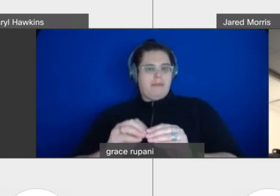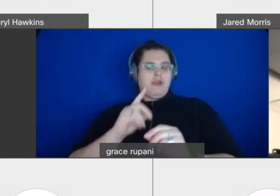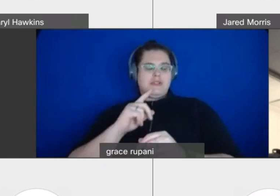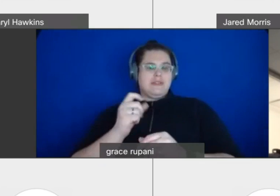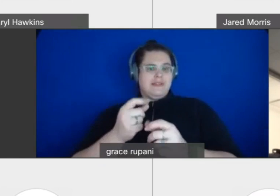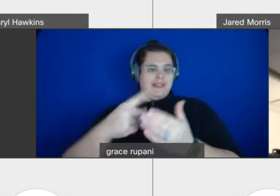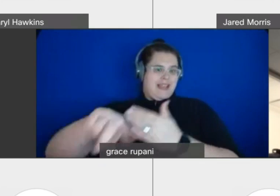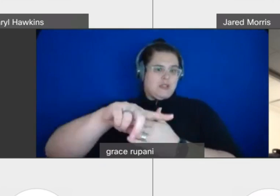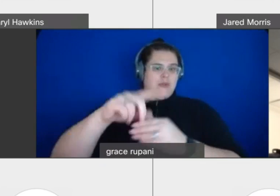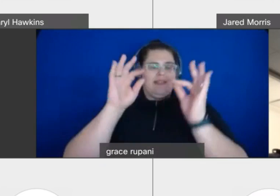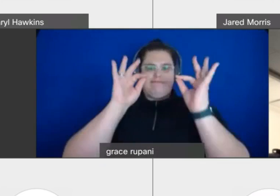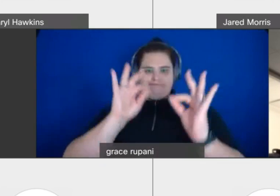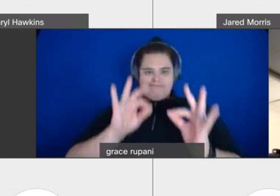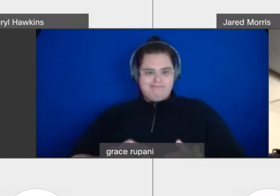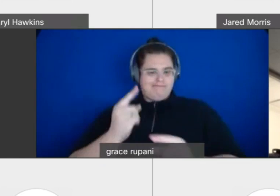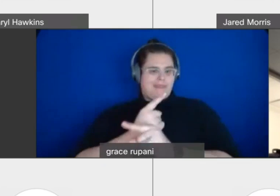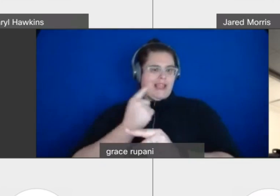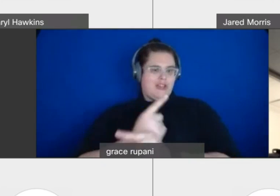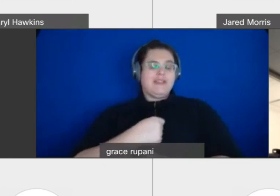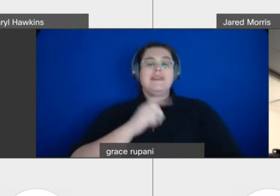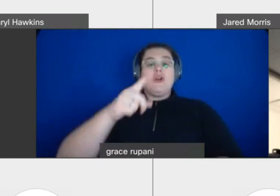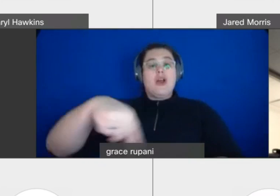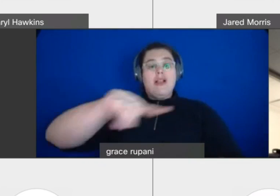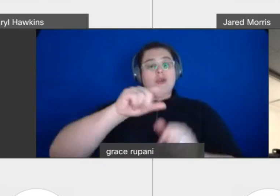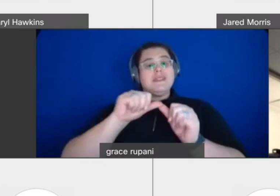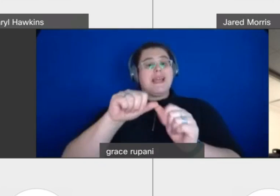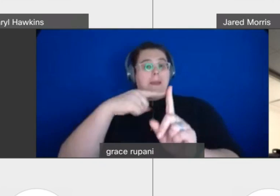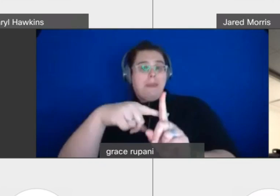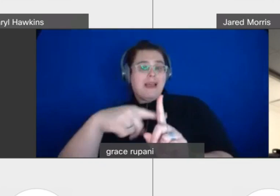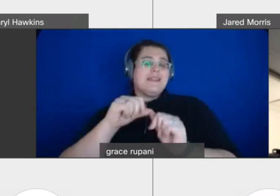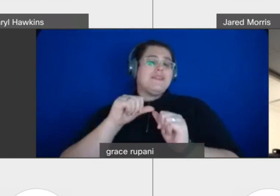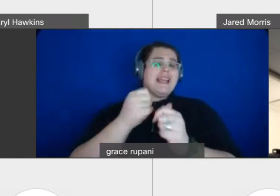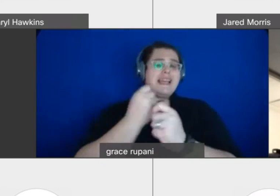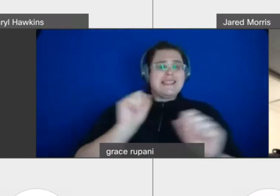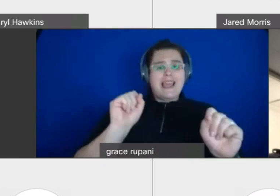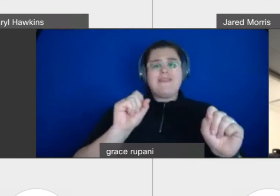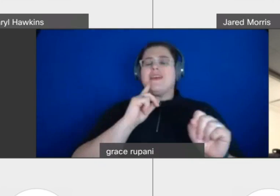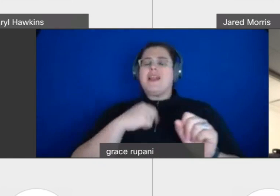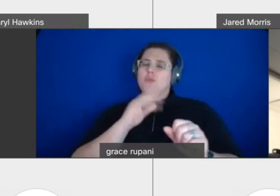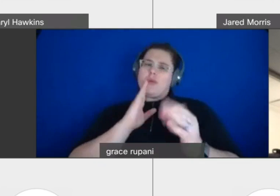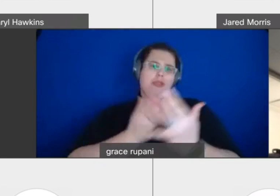stay safe, stay positive, and we'll get through this. And see you next week.